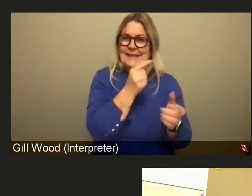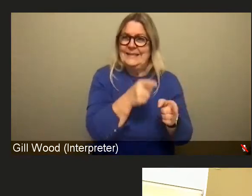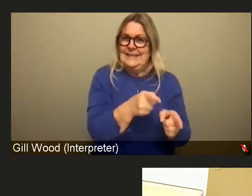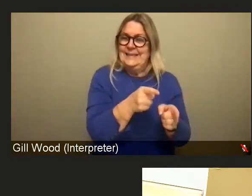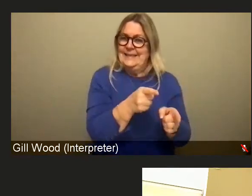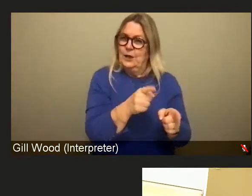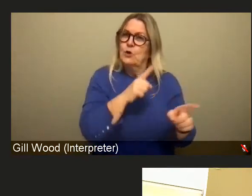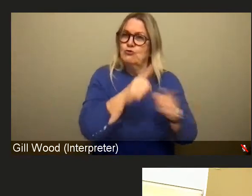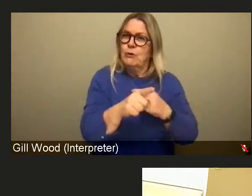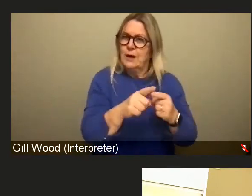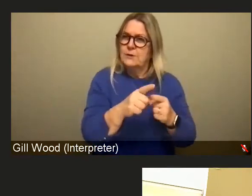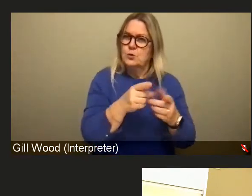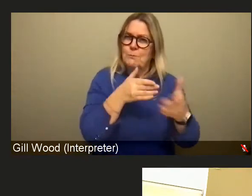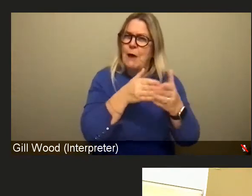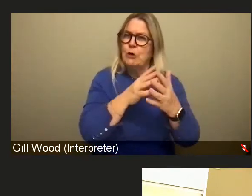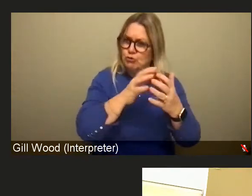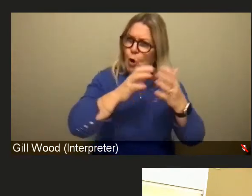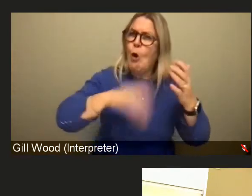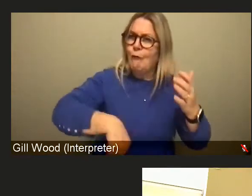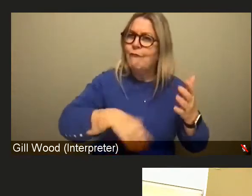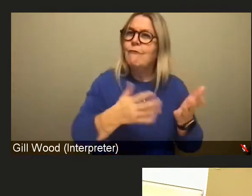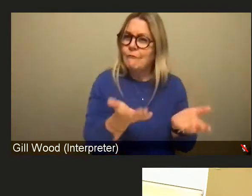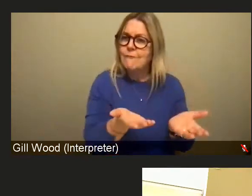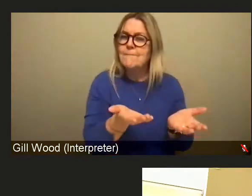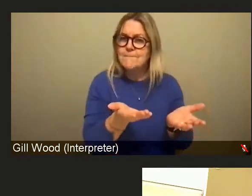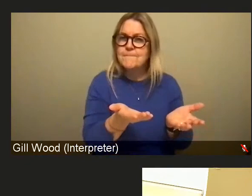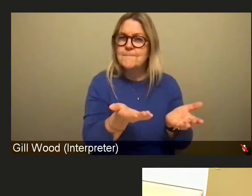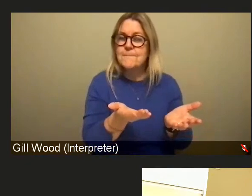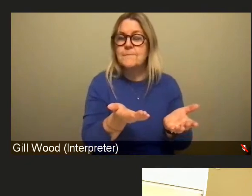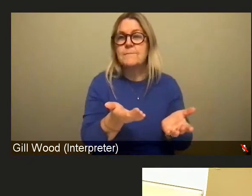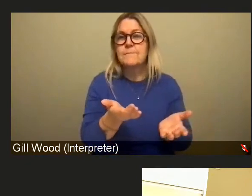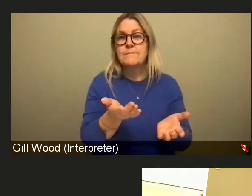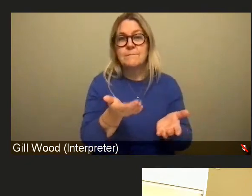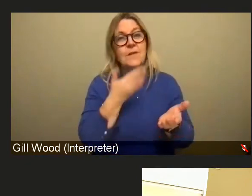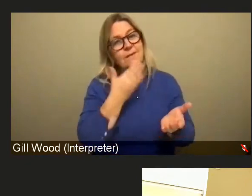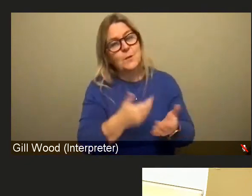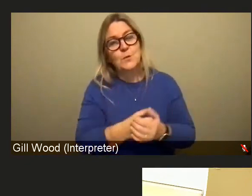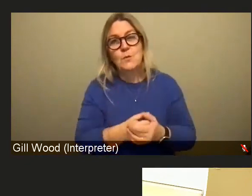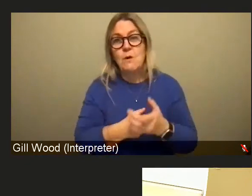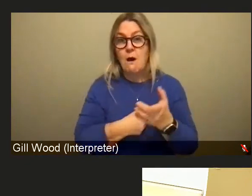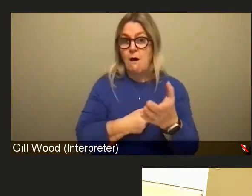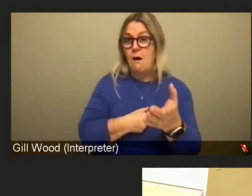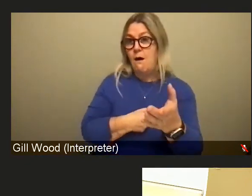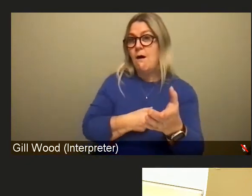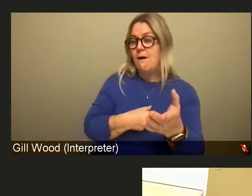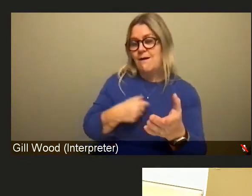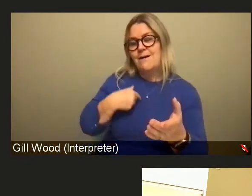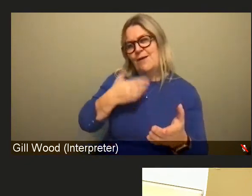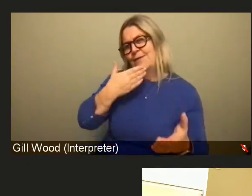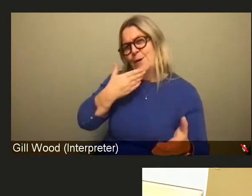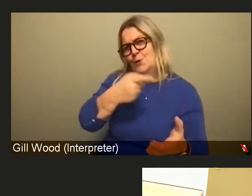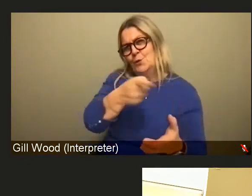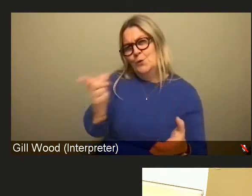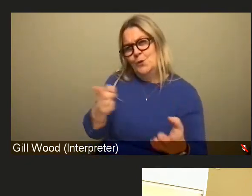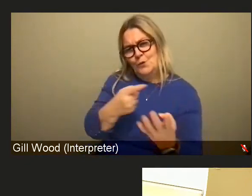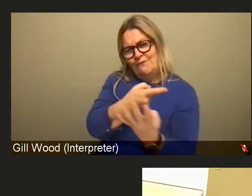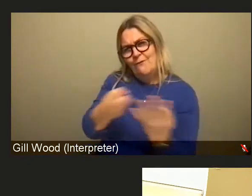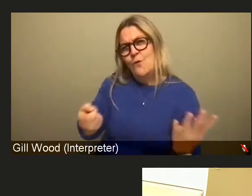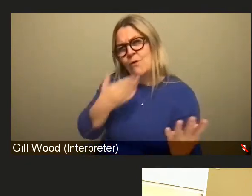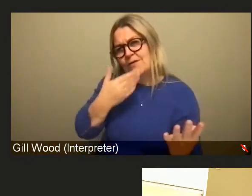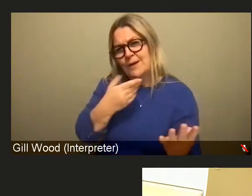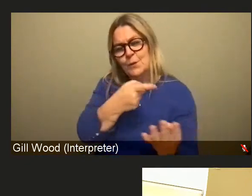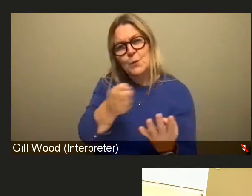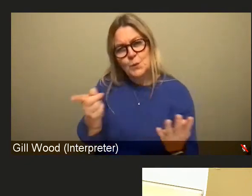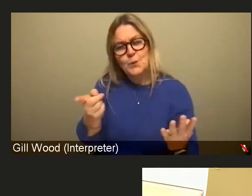Thank you. Yes, absolutely. And I think I would wholeheartedly agree with everything that's been said there by